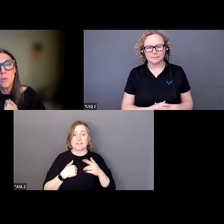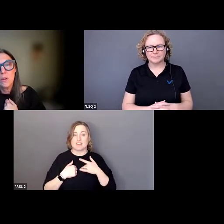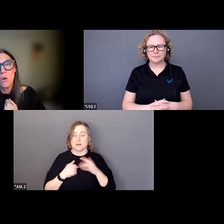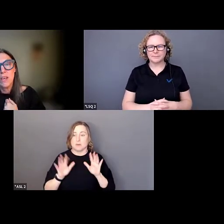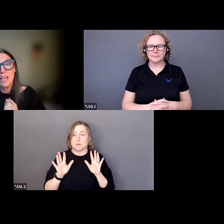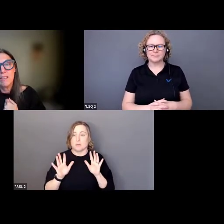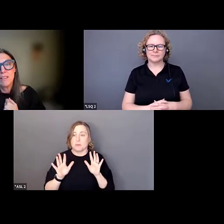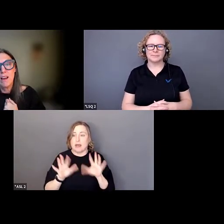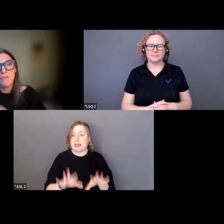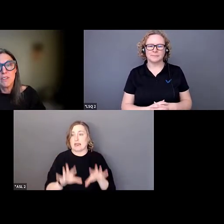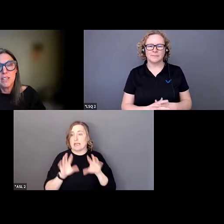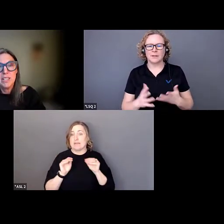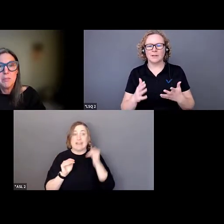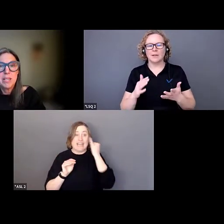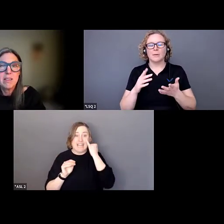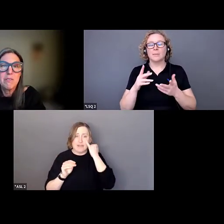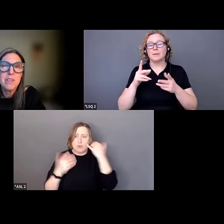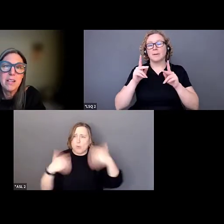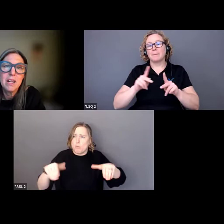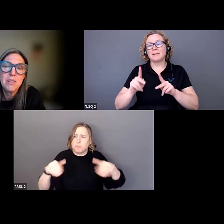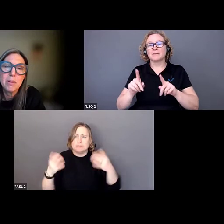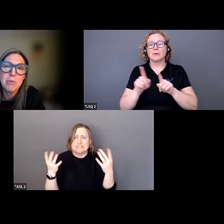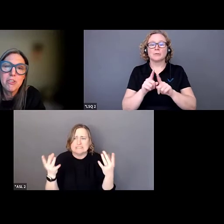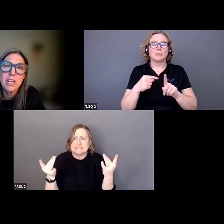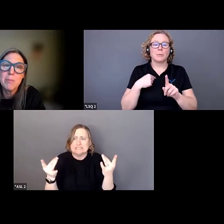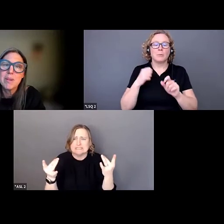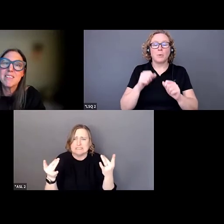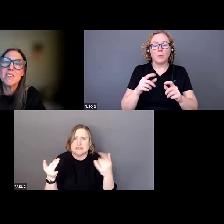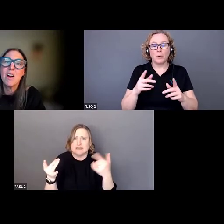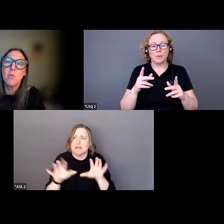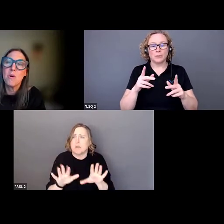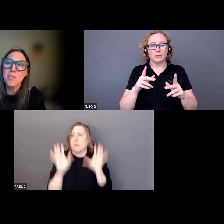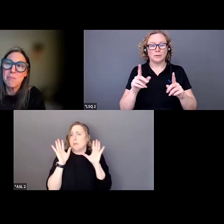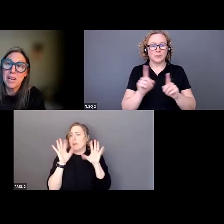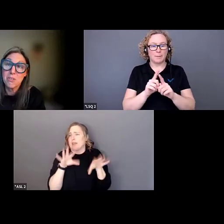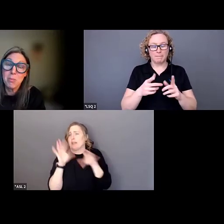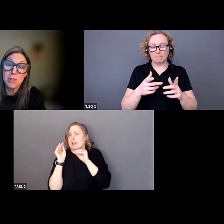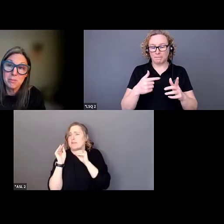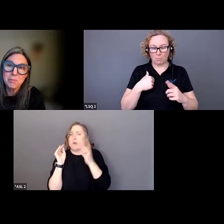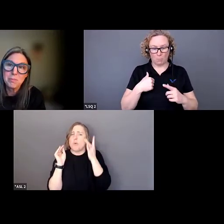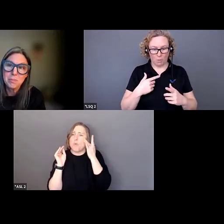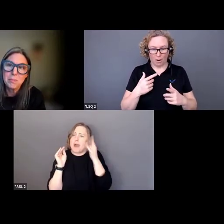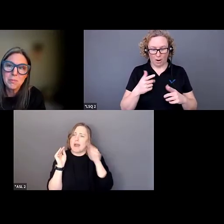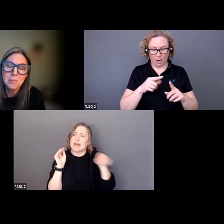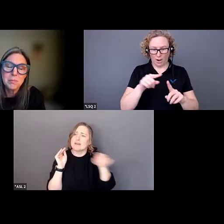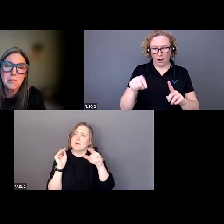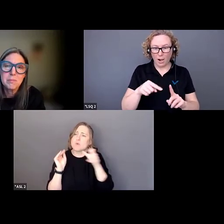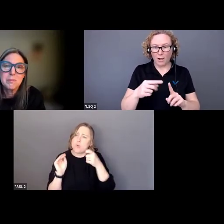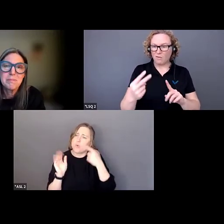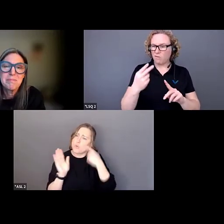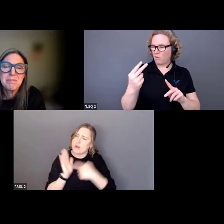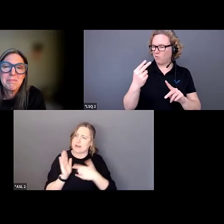away when the going gets tough because I feel underappreciated, because it's not worth my trouble.